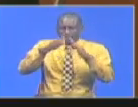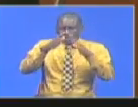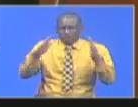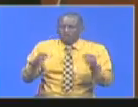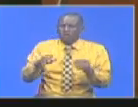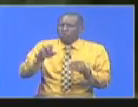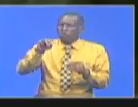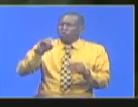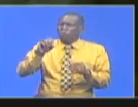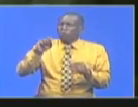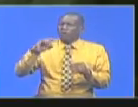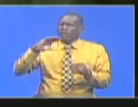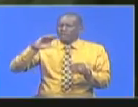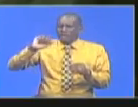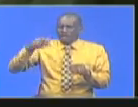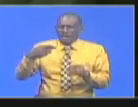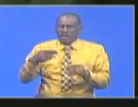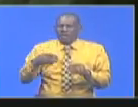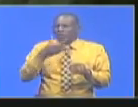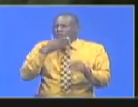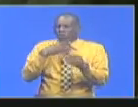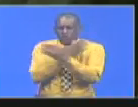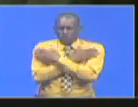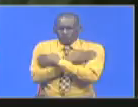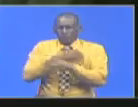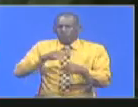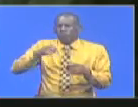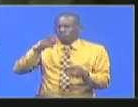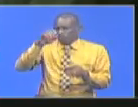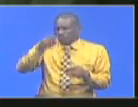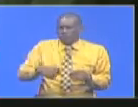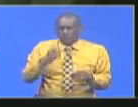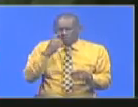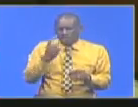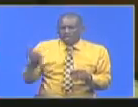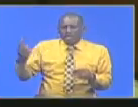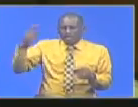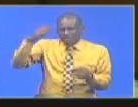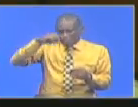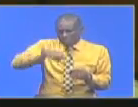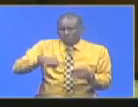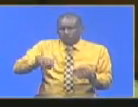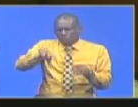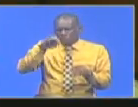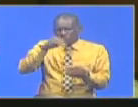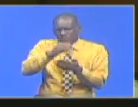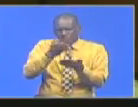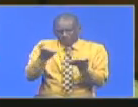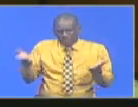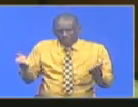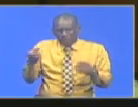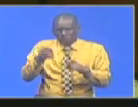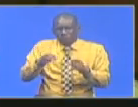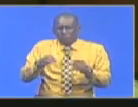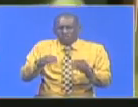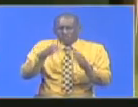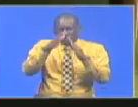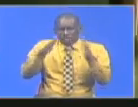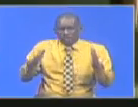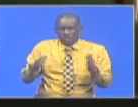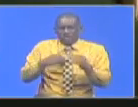Monica's boyfriend from Juba came to collect something from her apartment sometime this year after the DCI investigations were